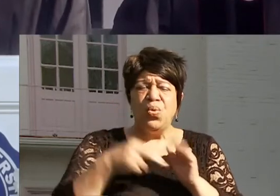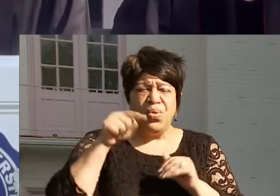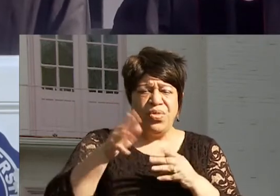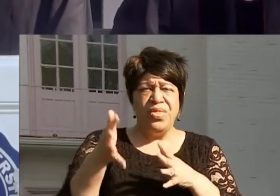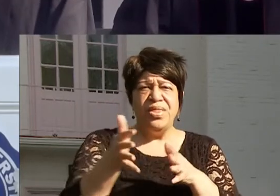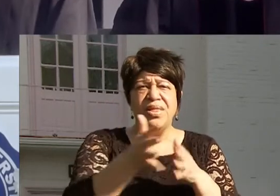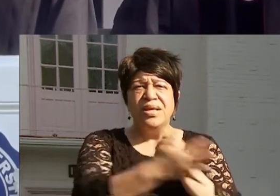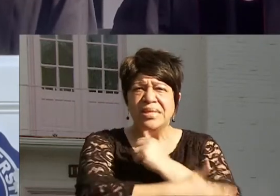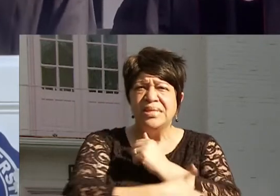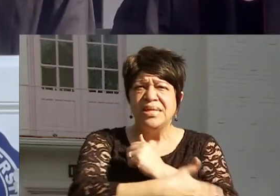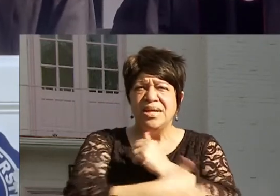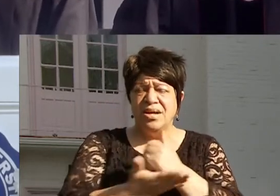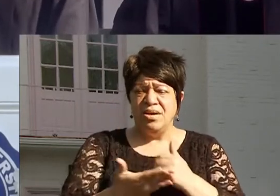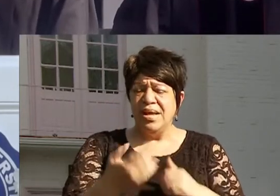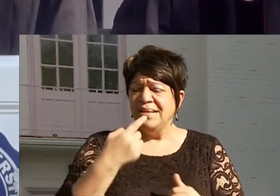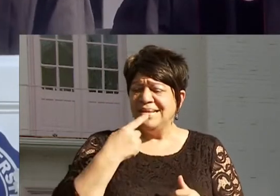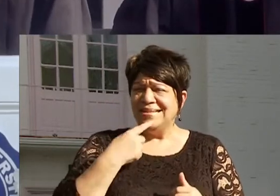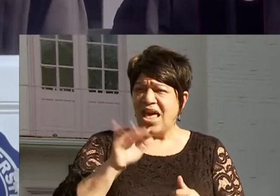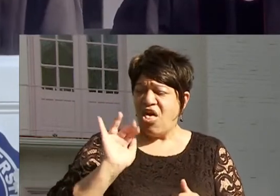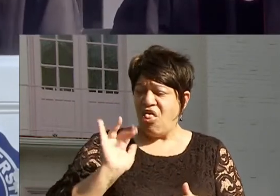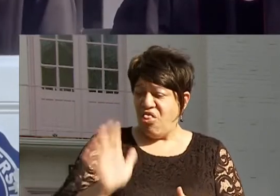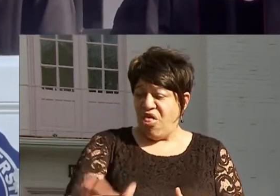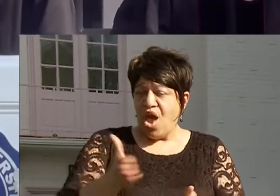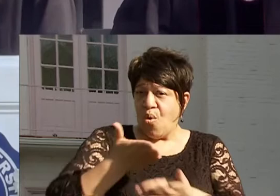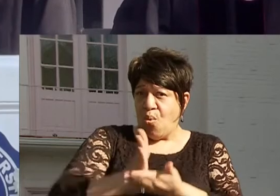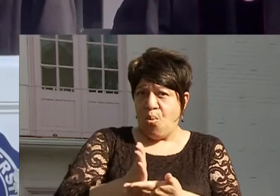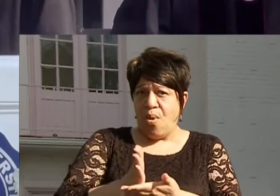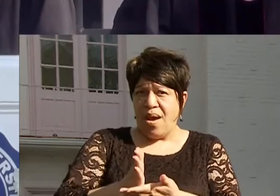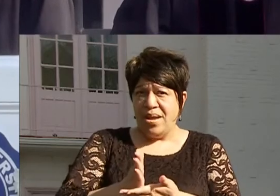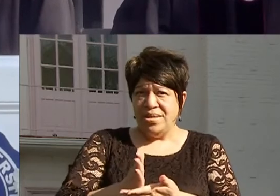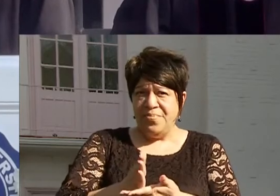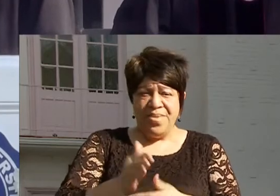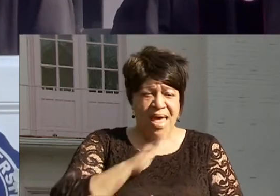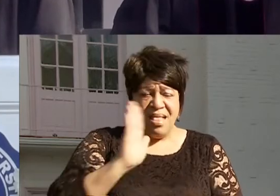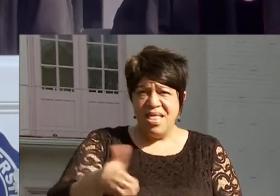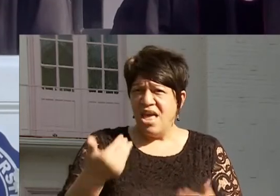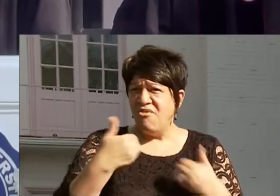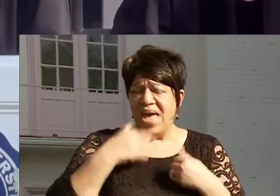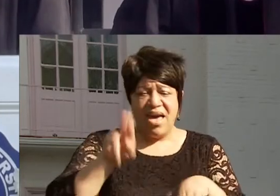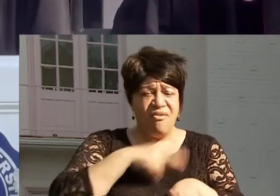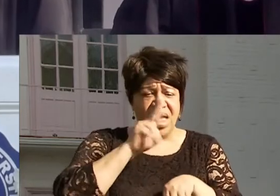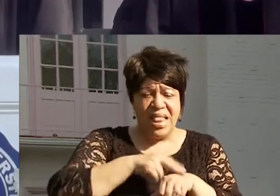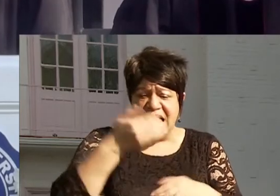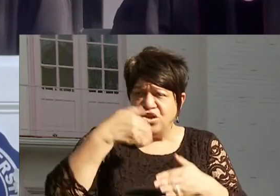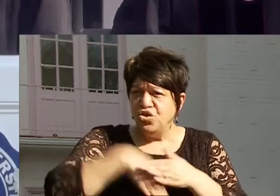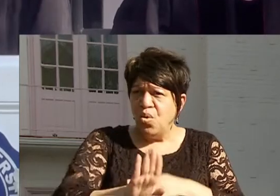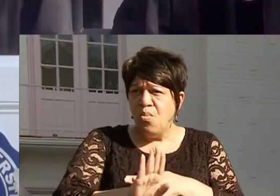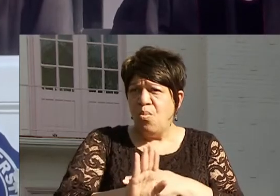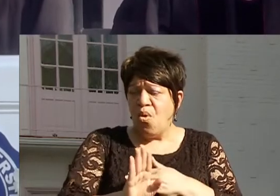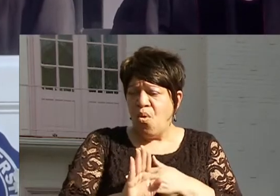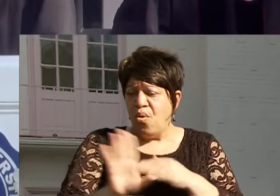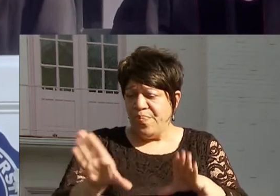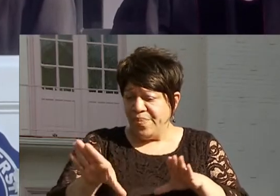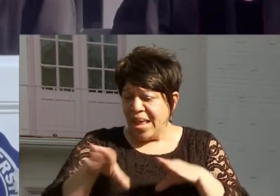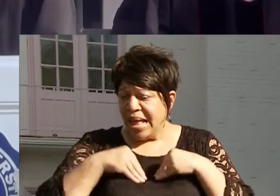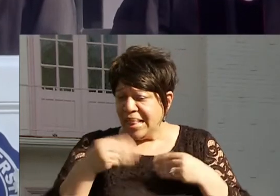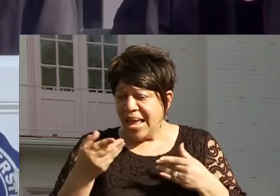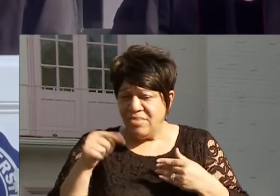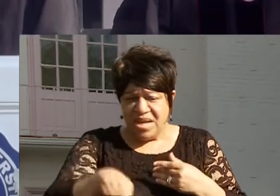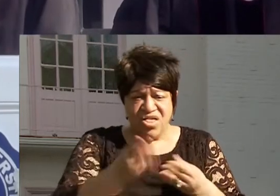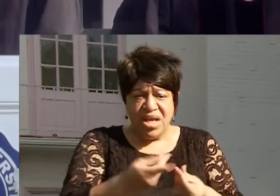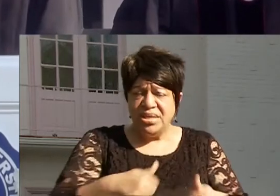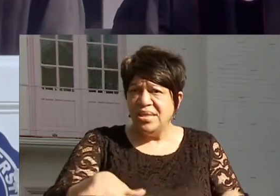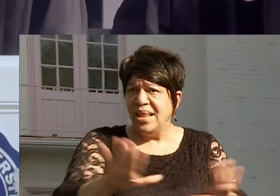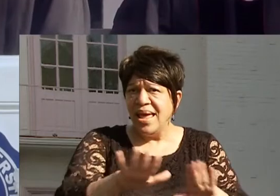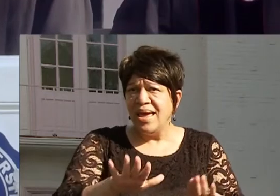their natural-born domestic rights, despite never having a legitimate natural-born claim to this land.